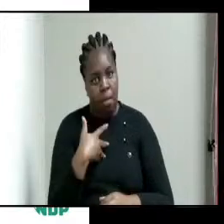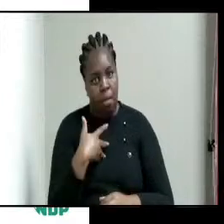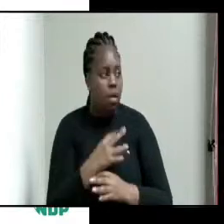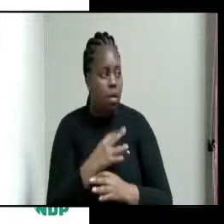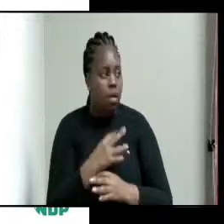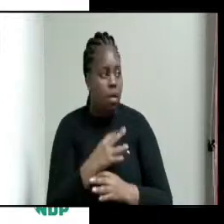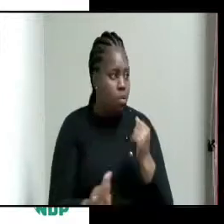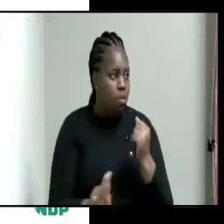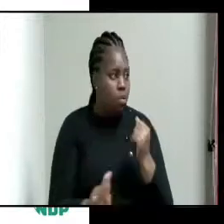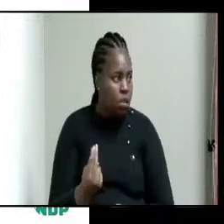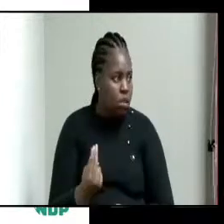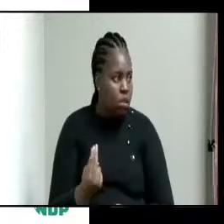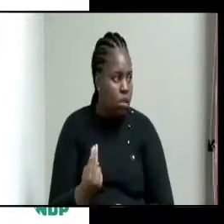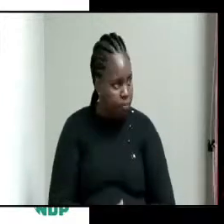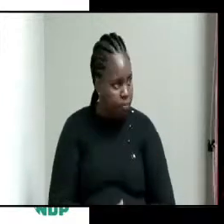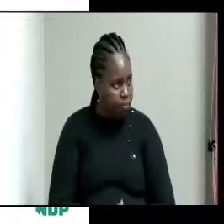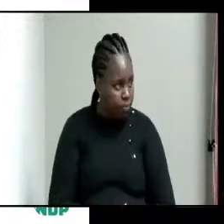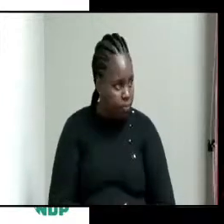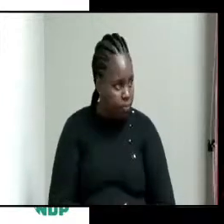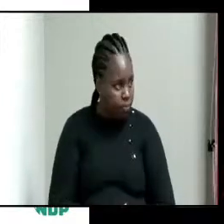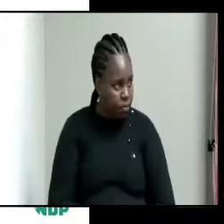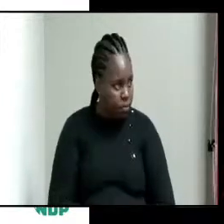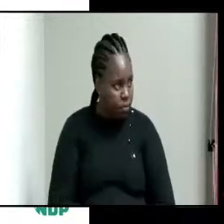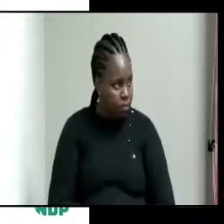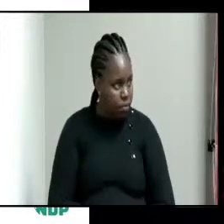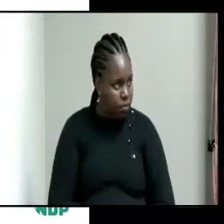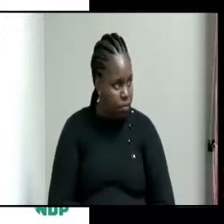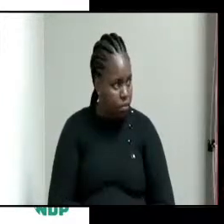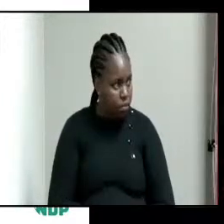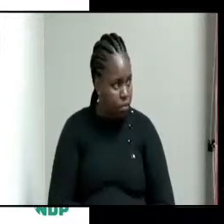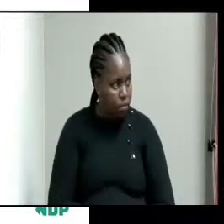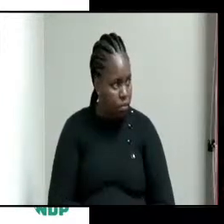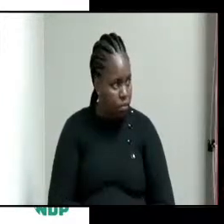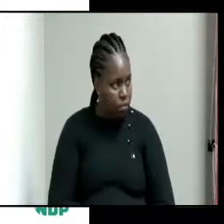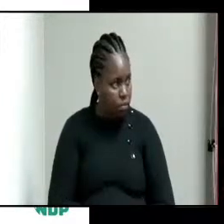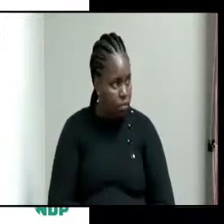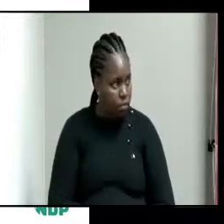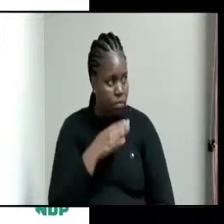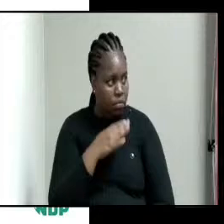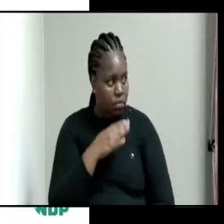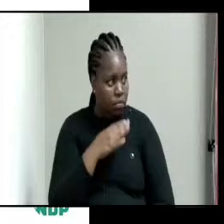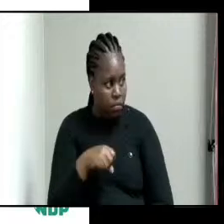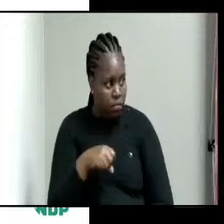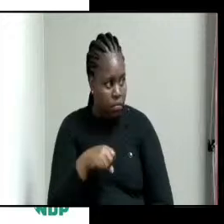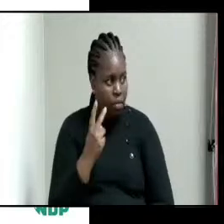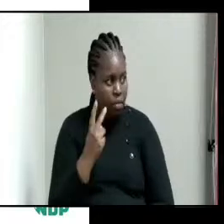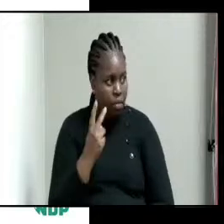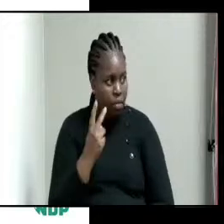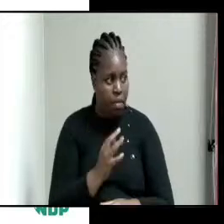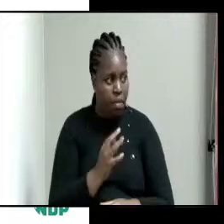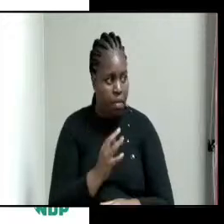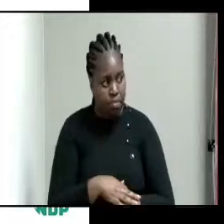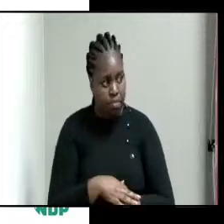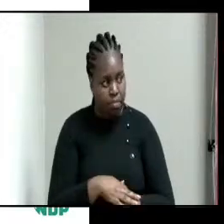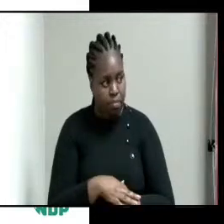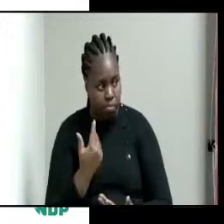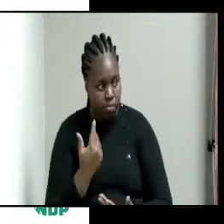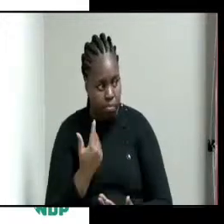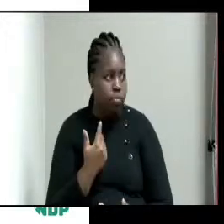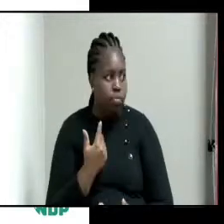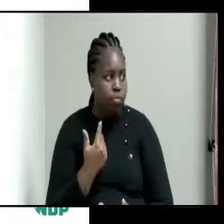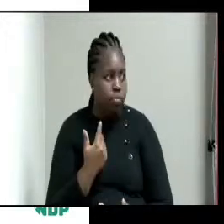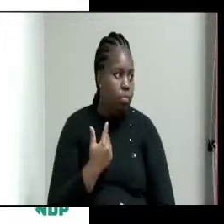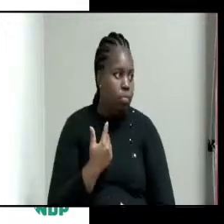multidimensional poverty within those three categories. Double offense, no father, no mother alive.